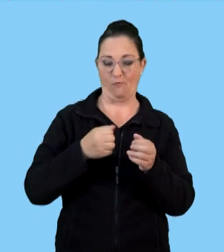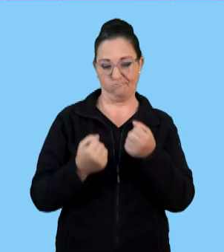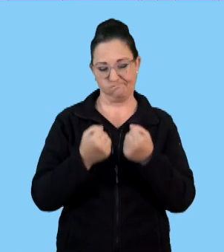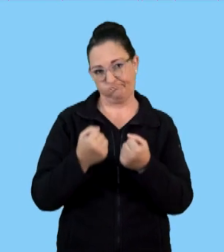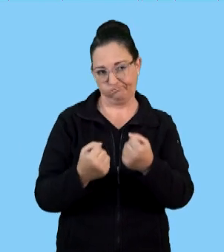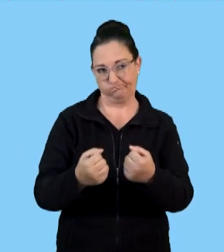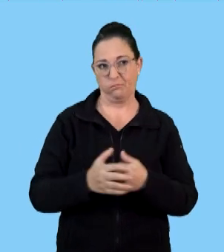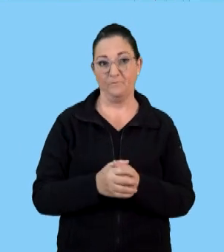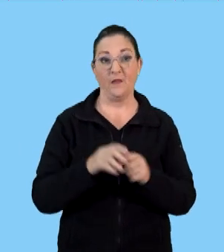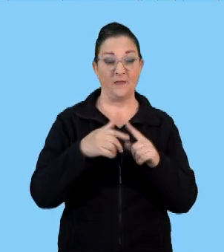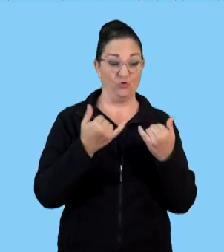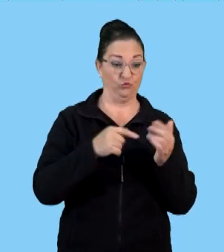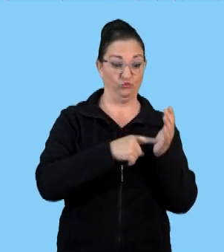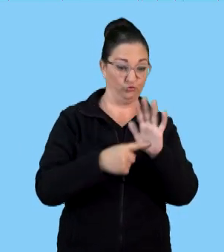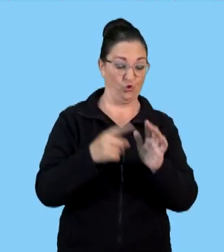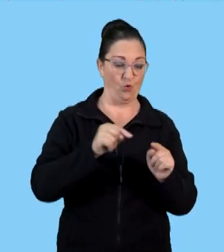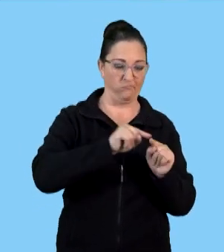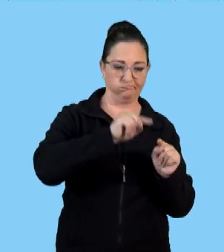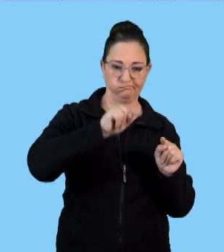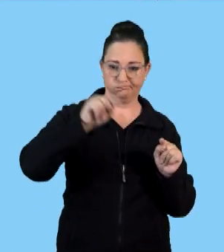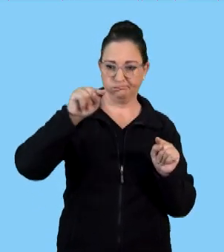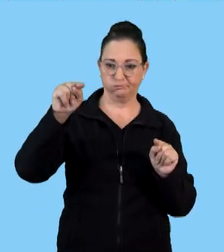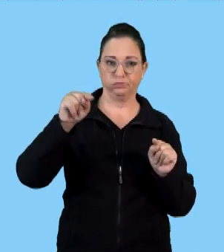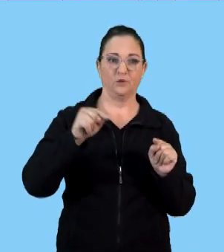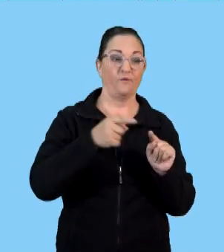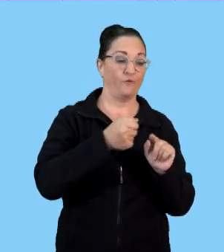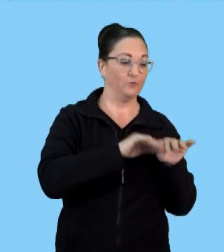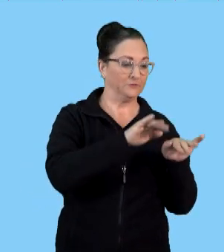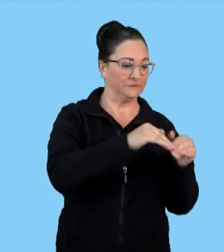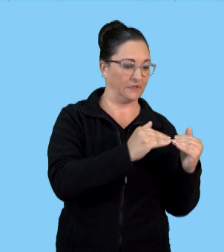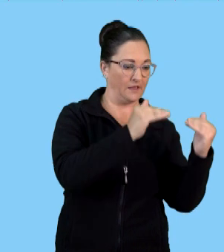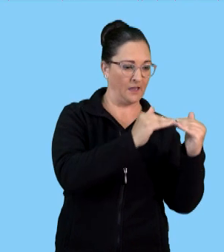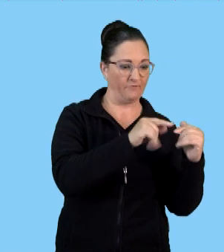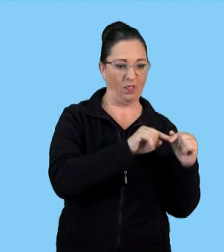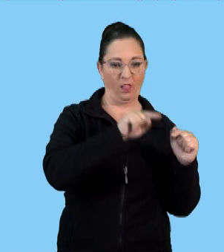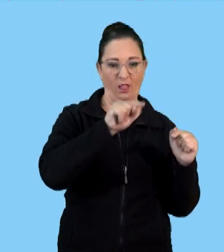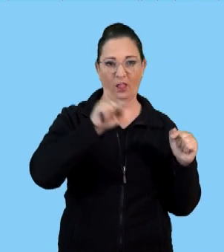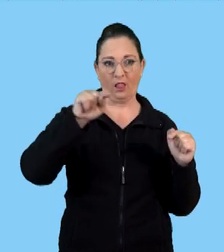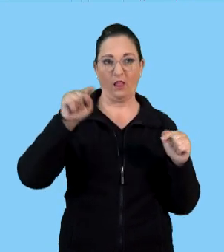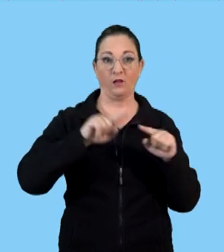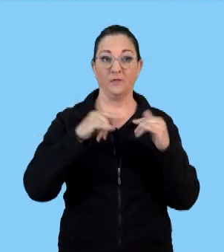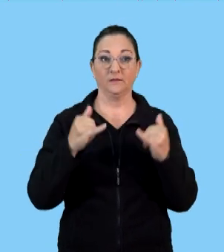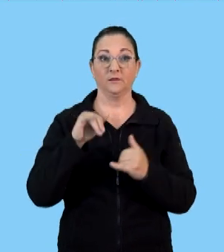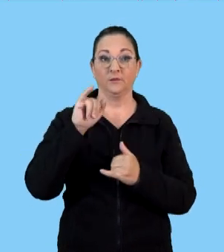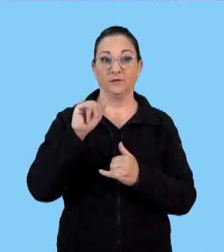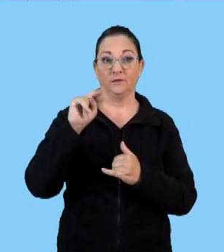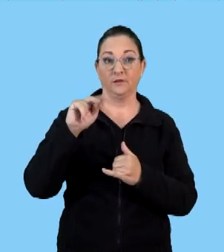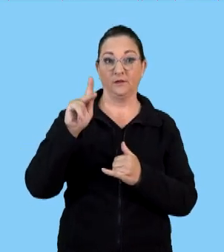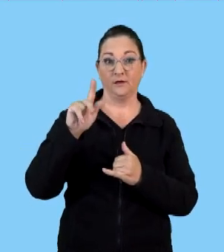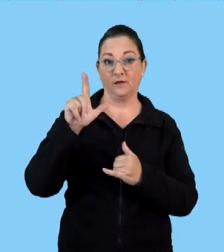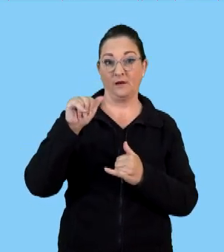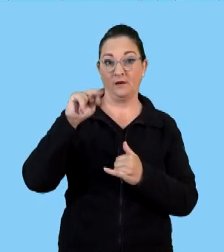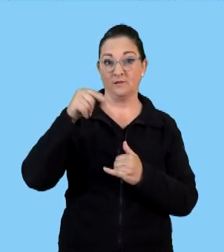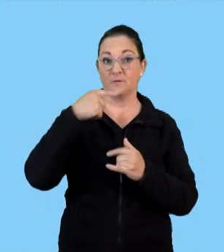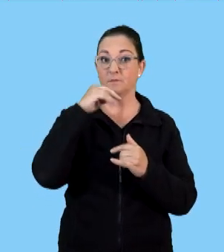height above sea level or the altitude at different locations. Then inclines refer to your